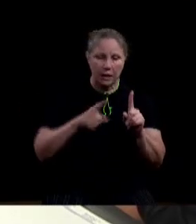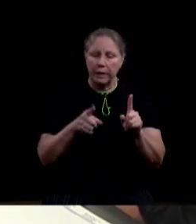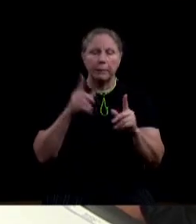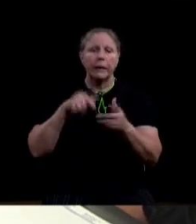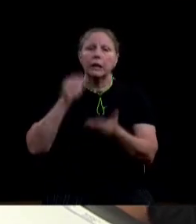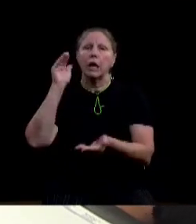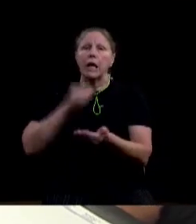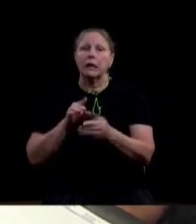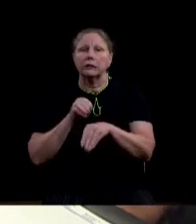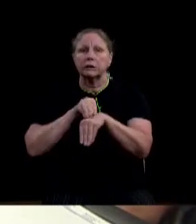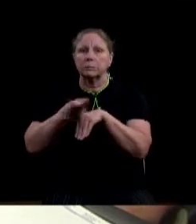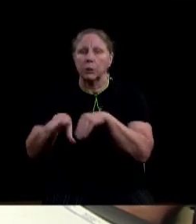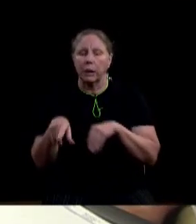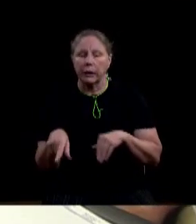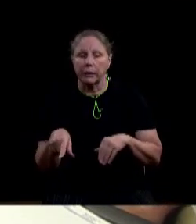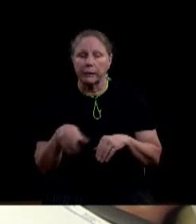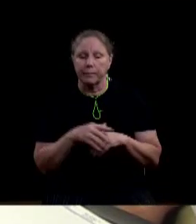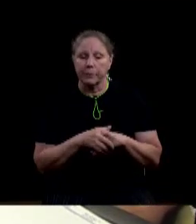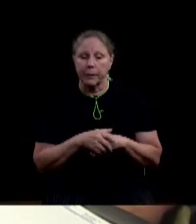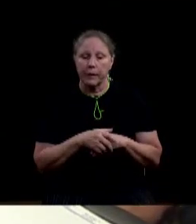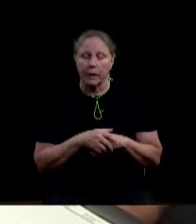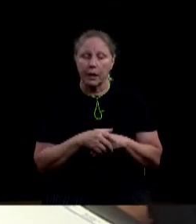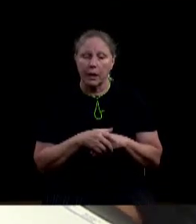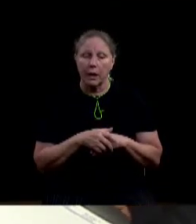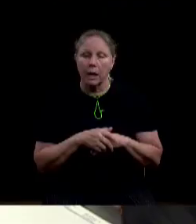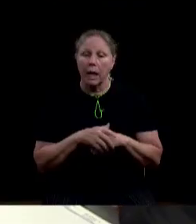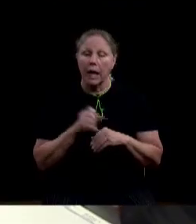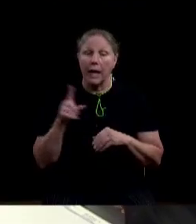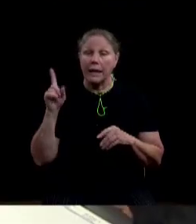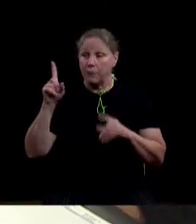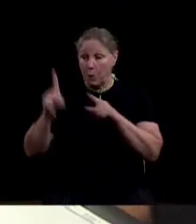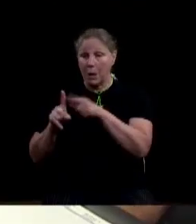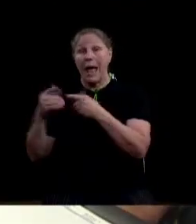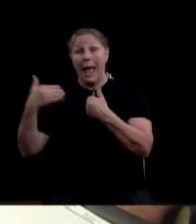turns around and infects becomes less and less,